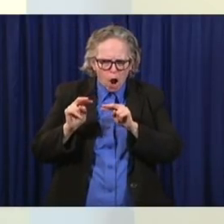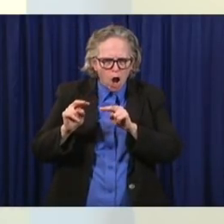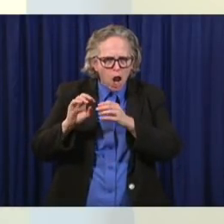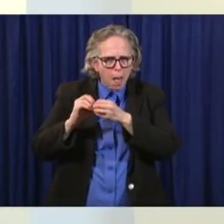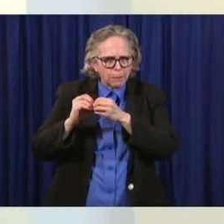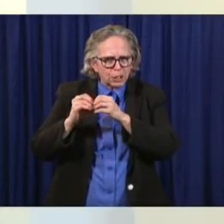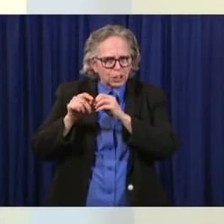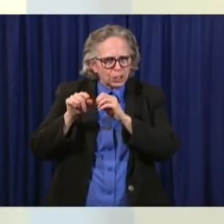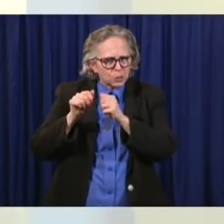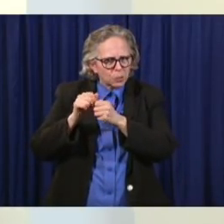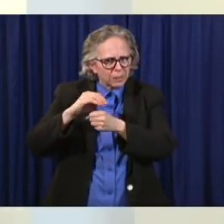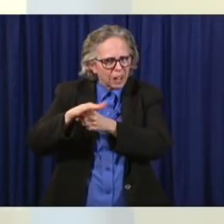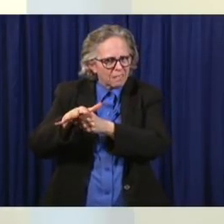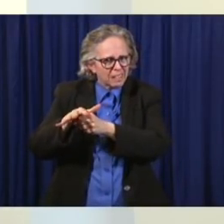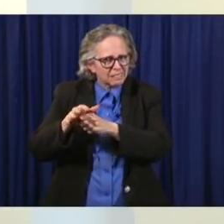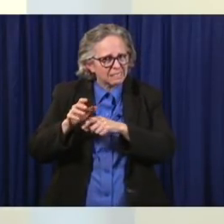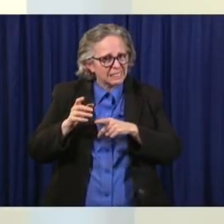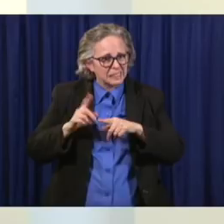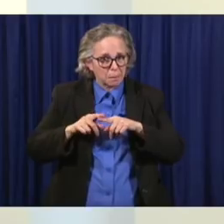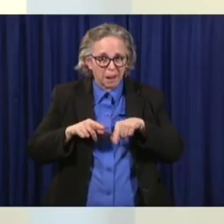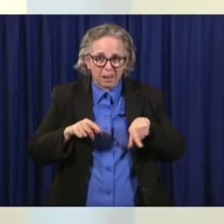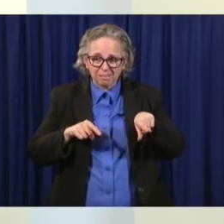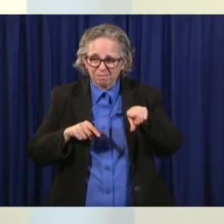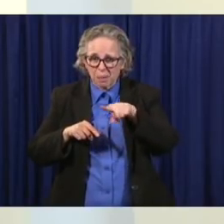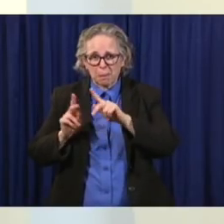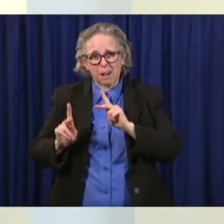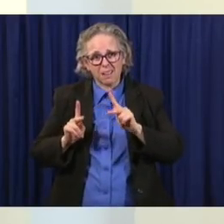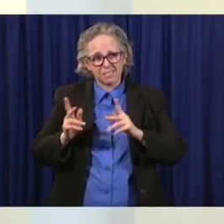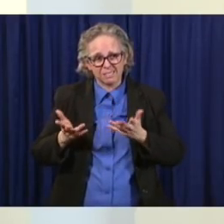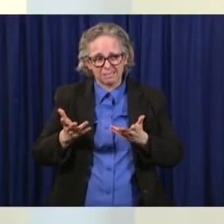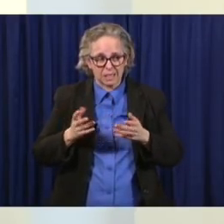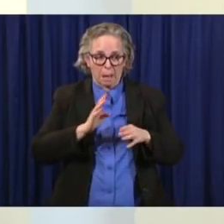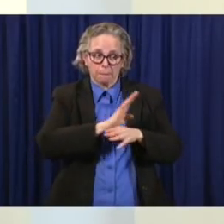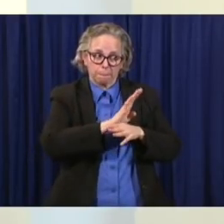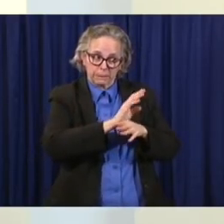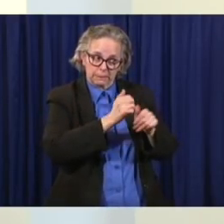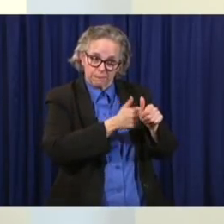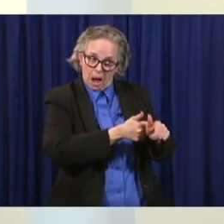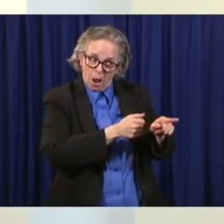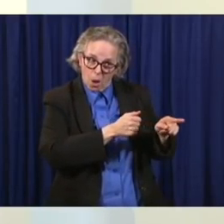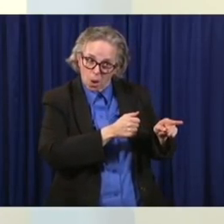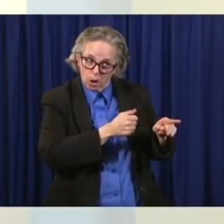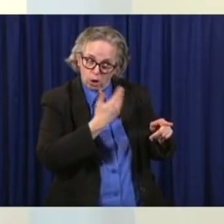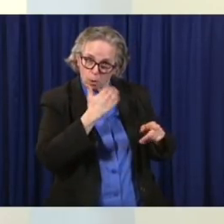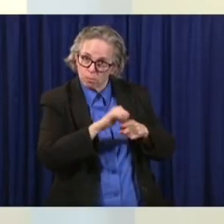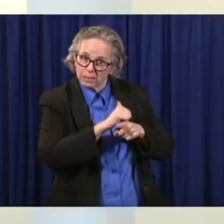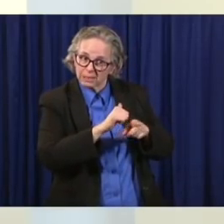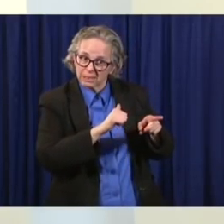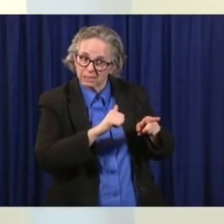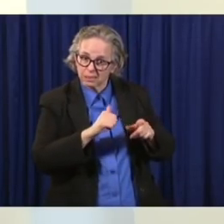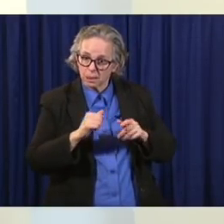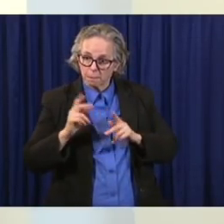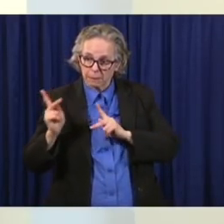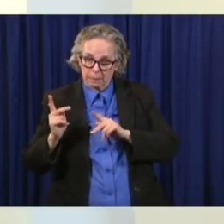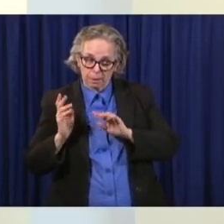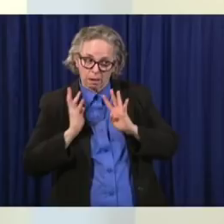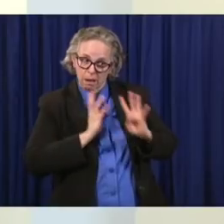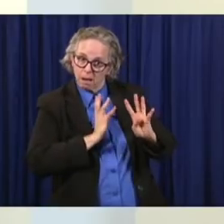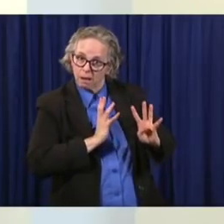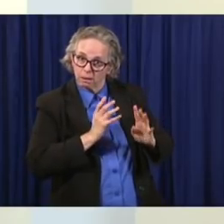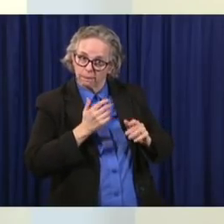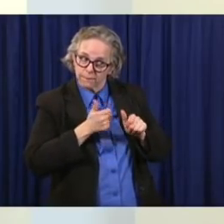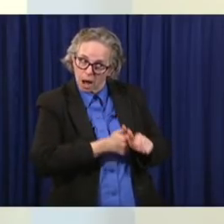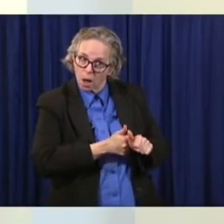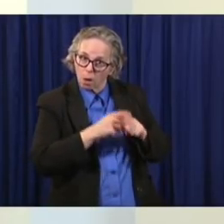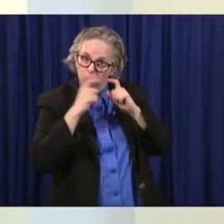we do this together, how well businesses implement these things, how well we as consumers help. And we still